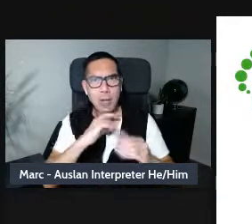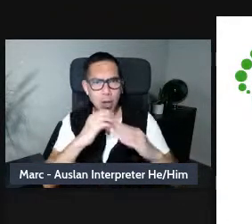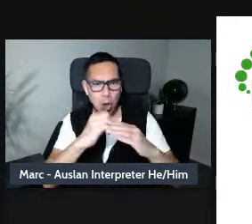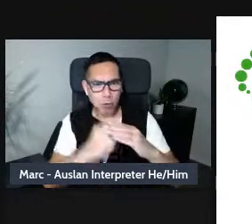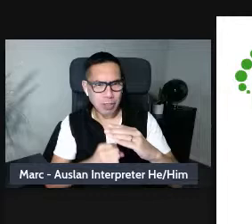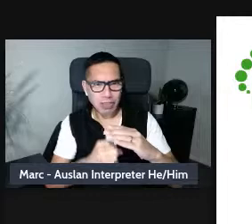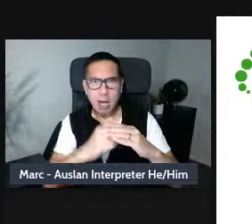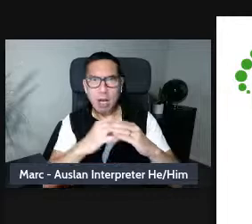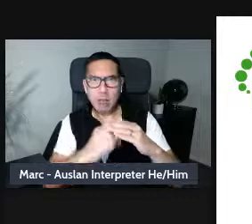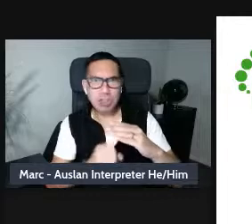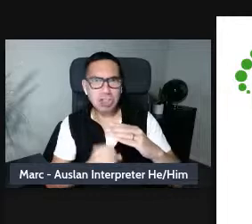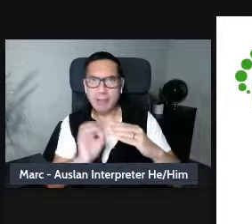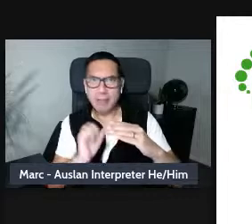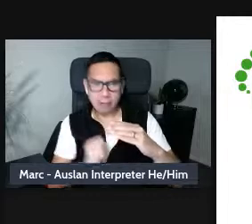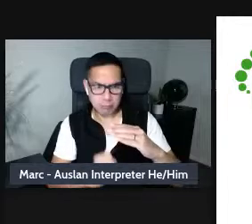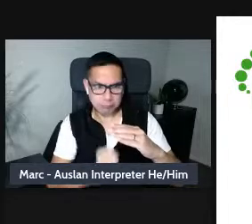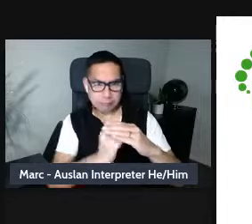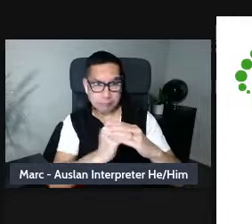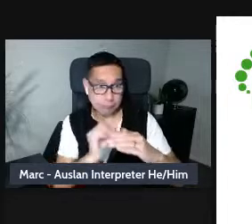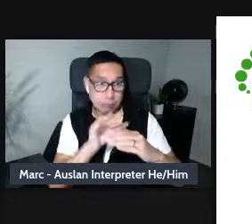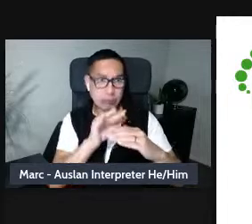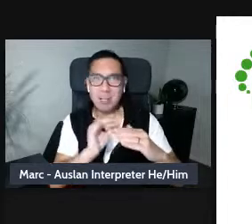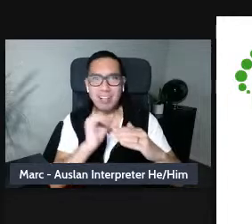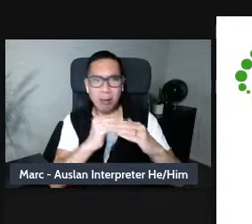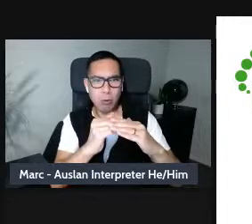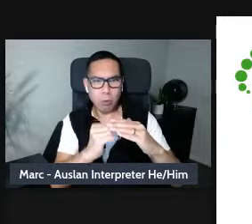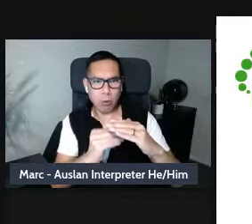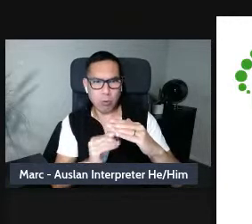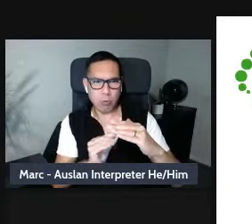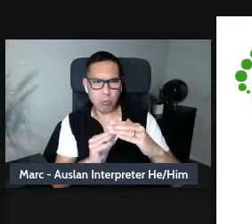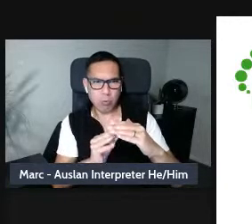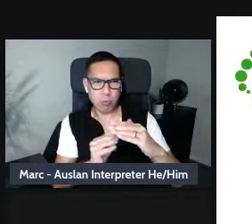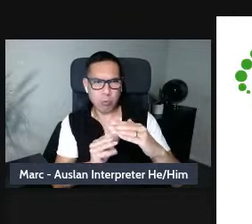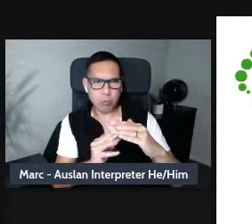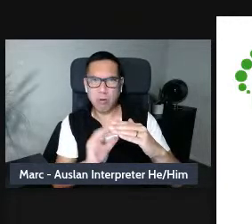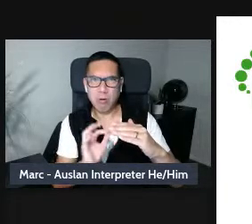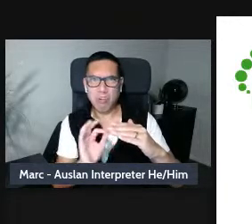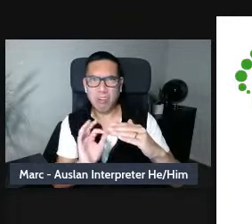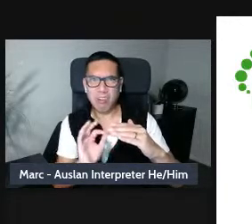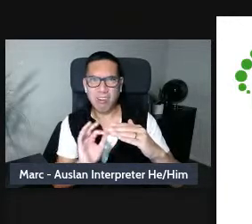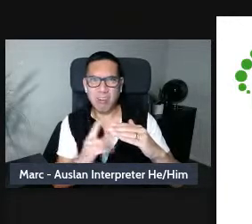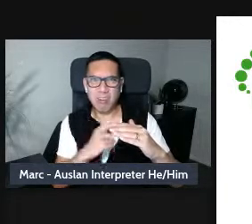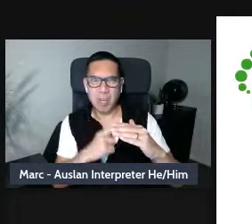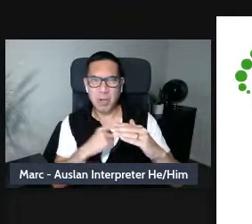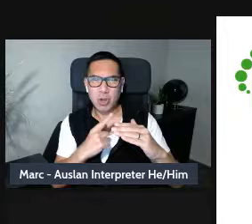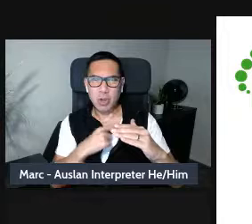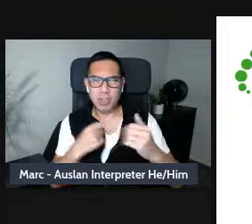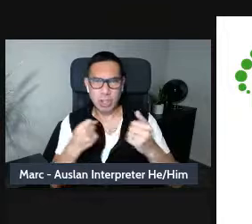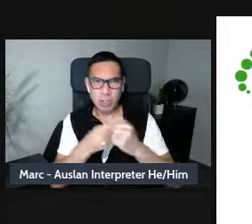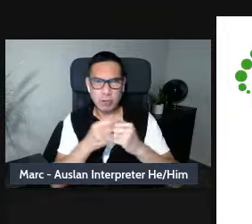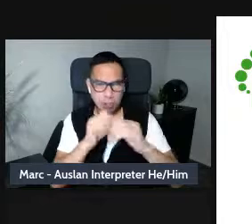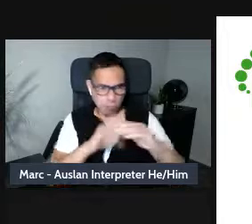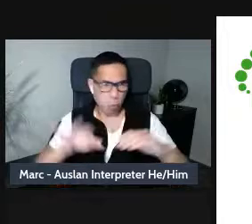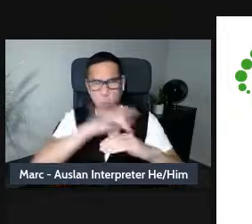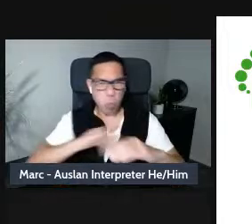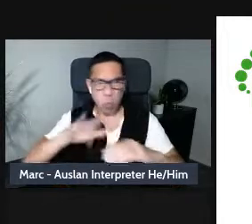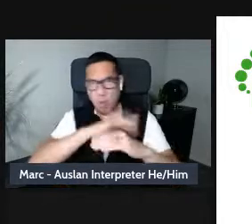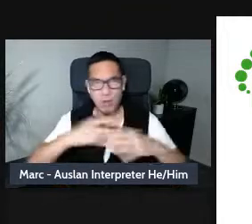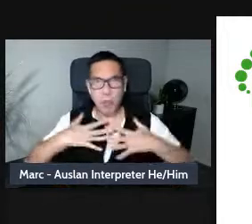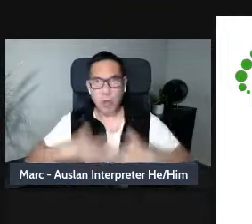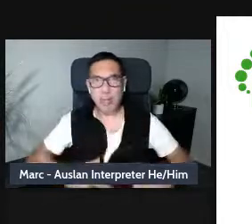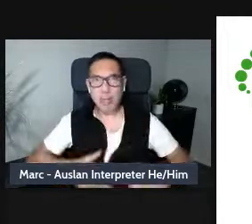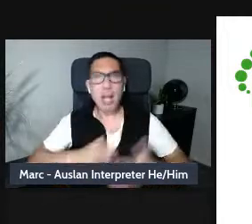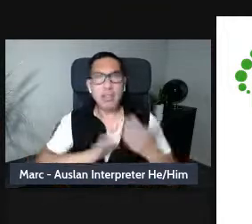driving blood to the head, because the free drug is just going everywhere in the body and dropping blood pressure. So during